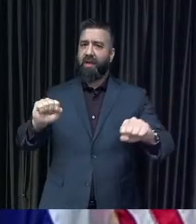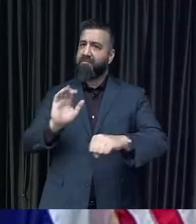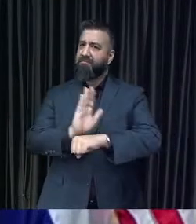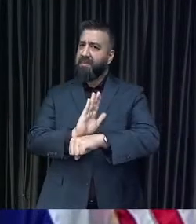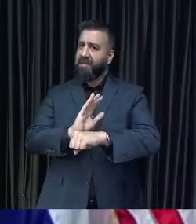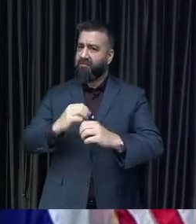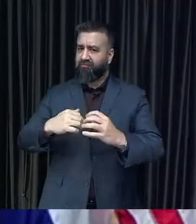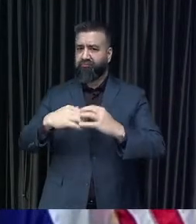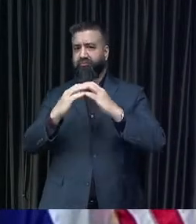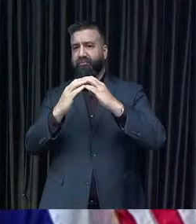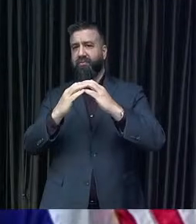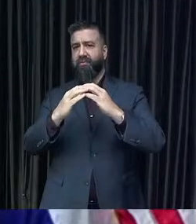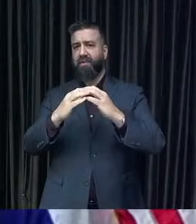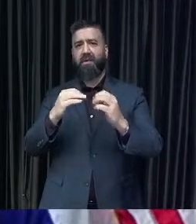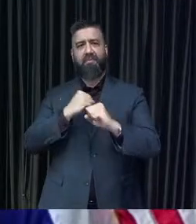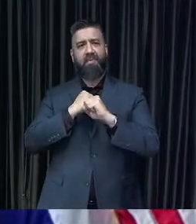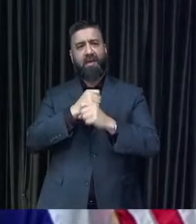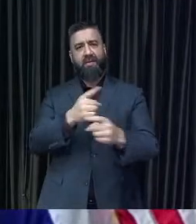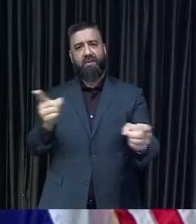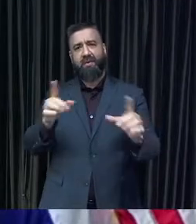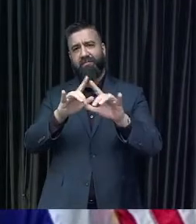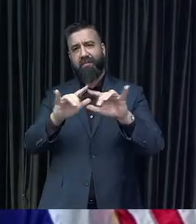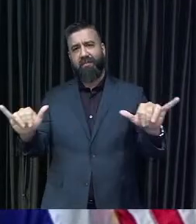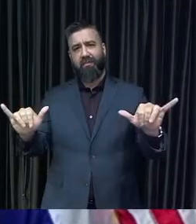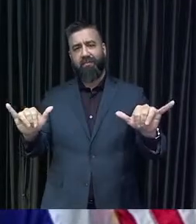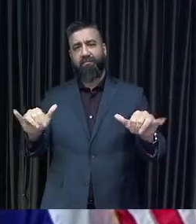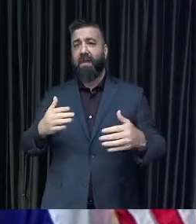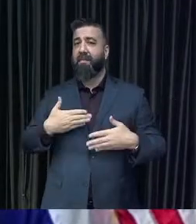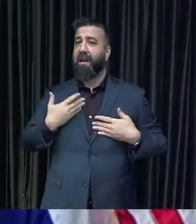ones healthy. And I'd be glad to answer any questions.